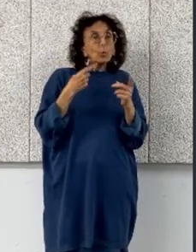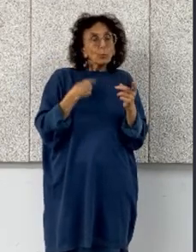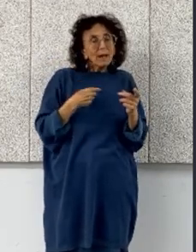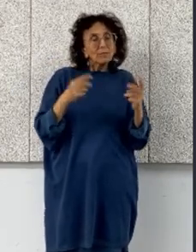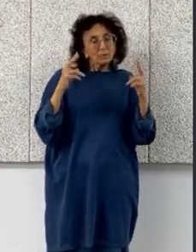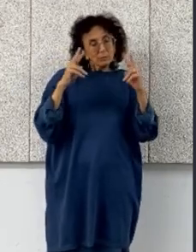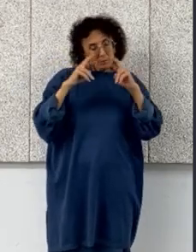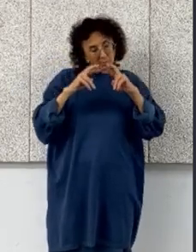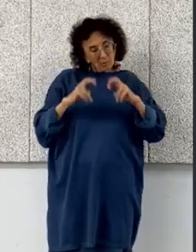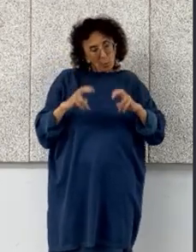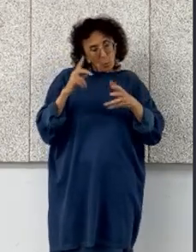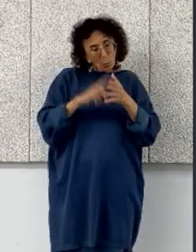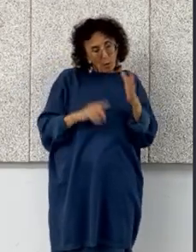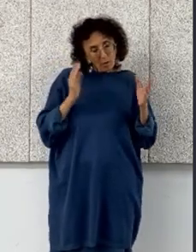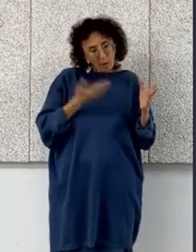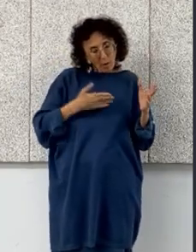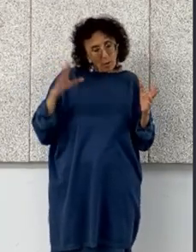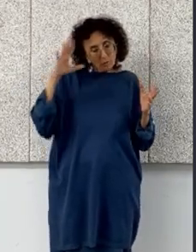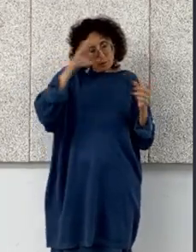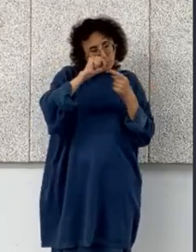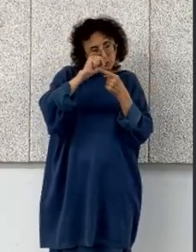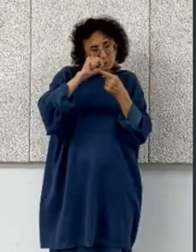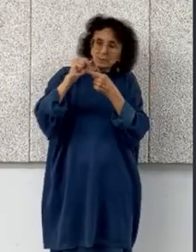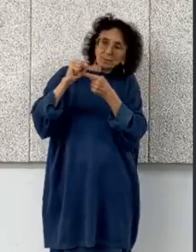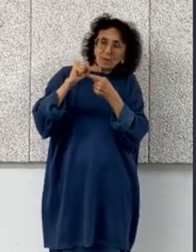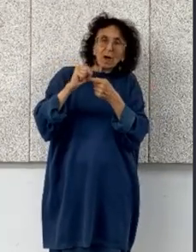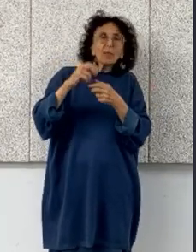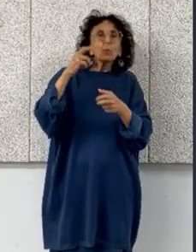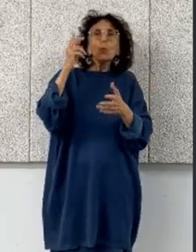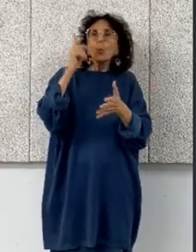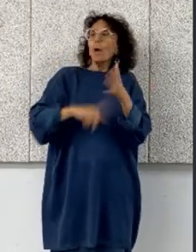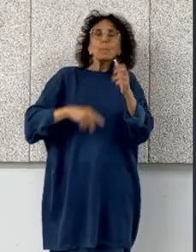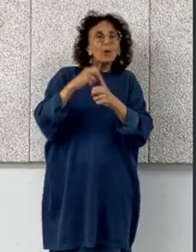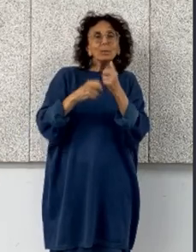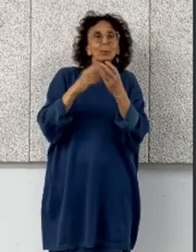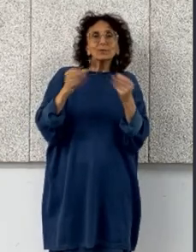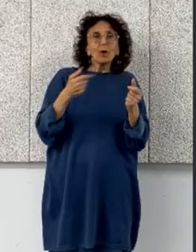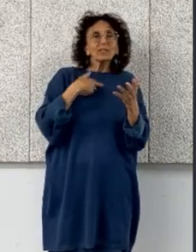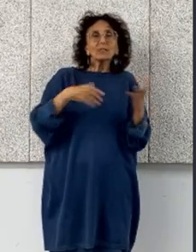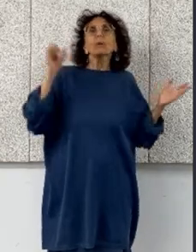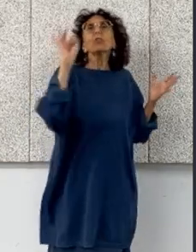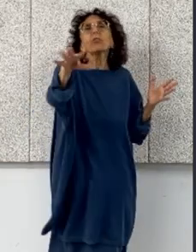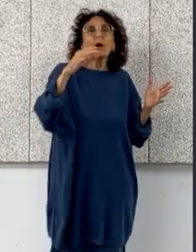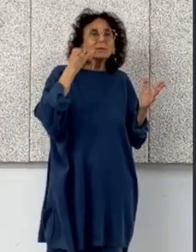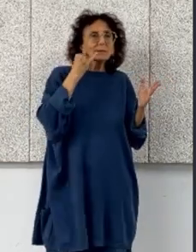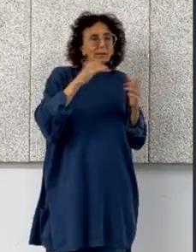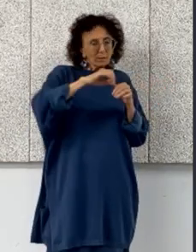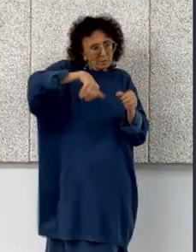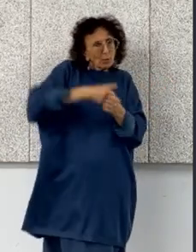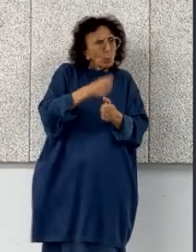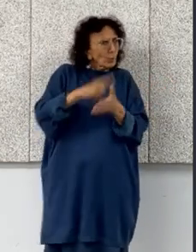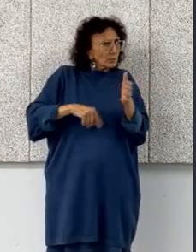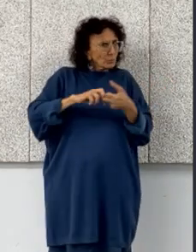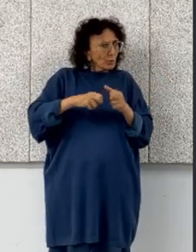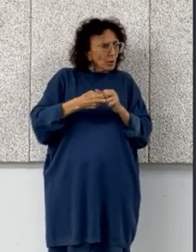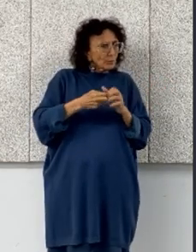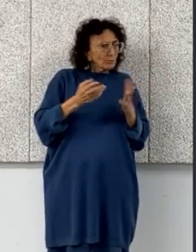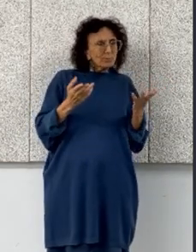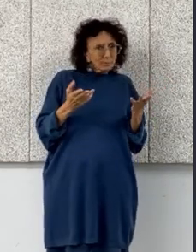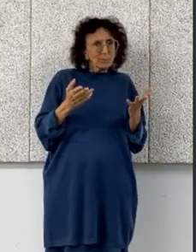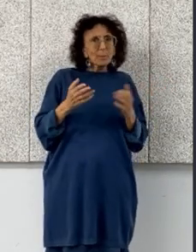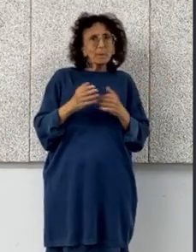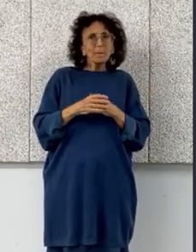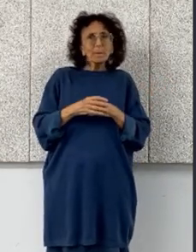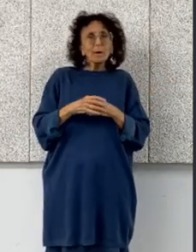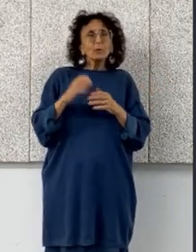assumptions, making sure you know what you're solving for, really getting to the root of the matter. A lot of